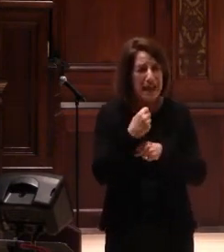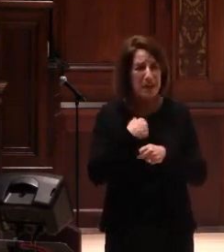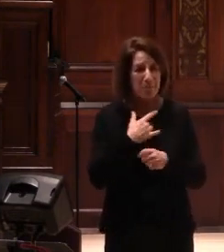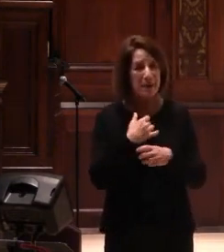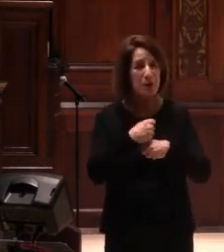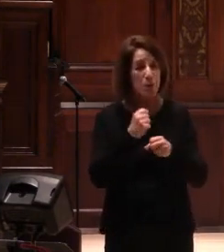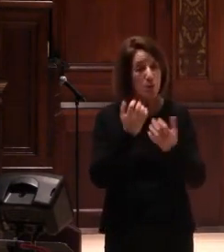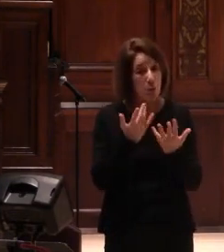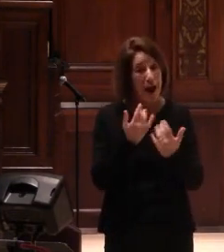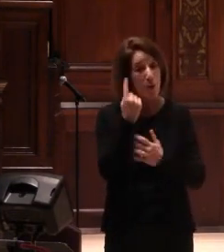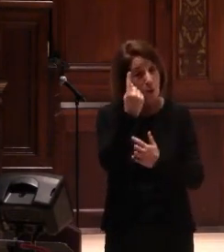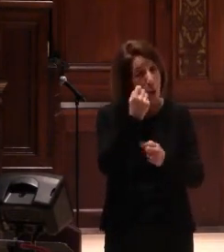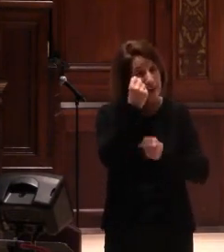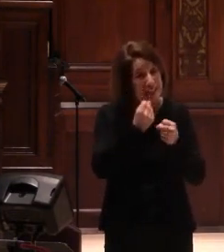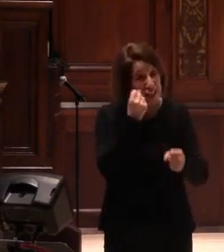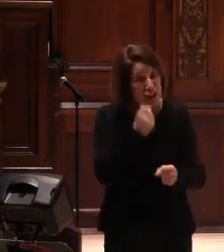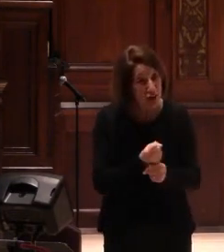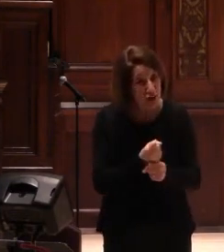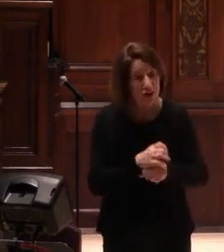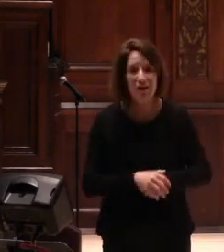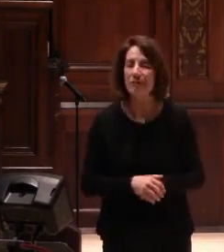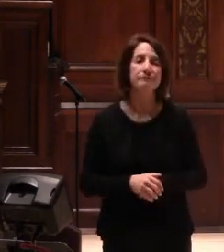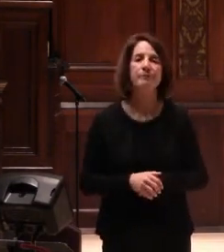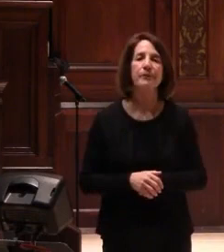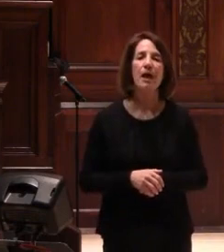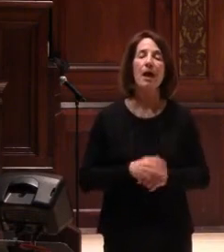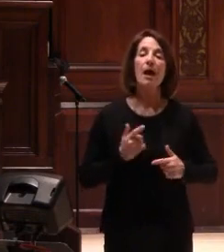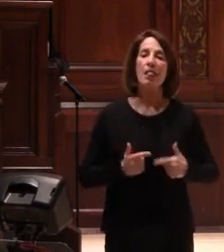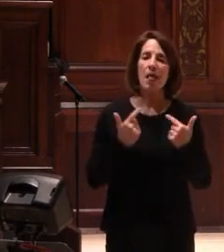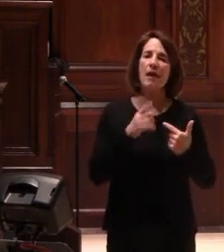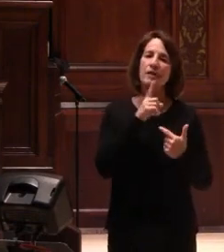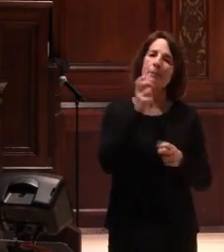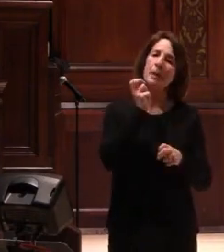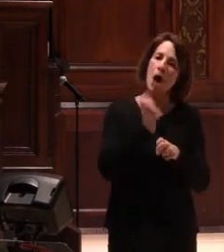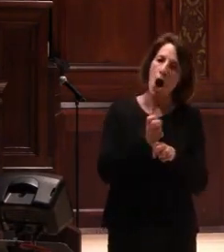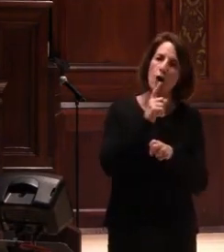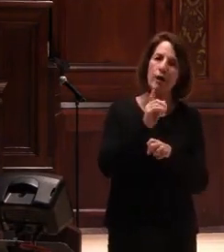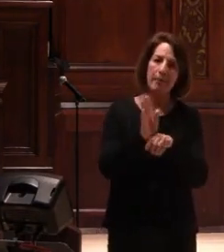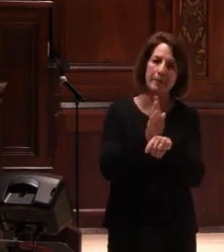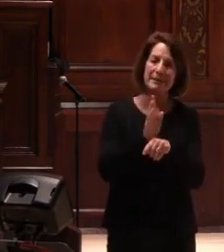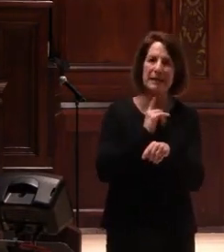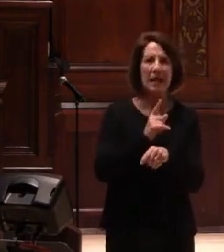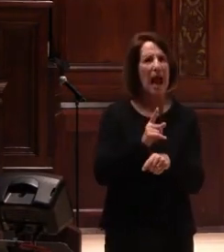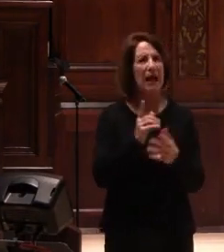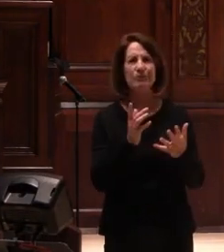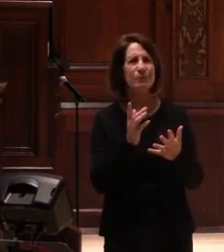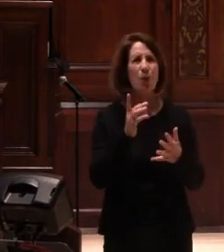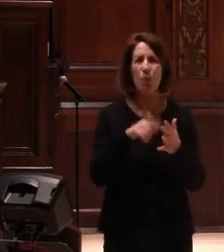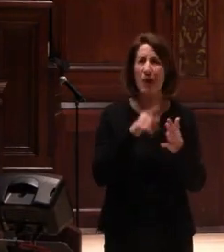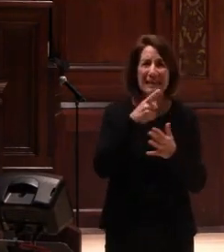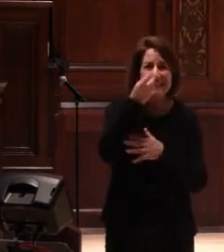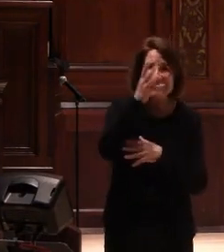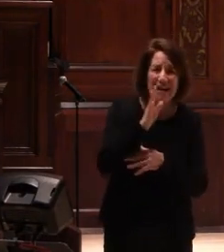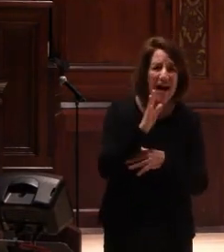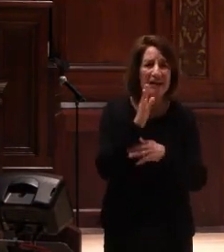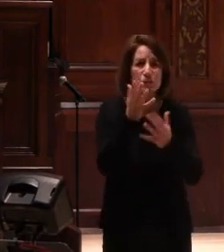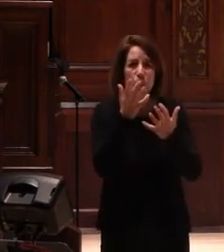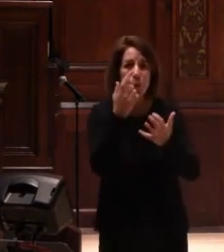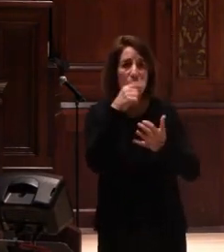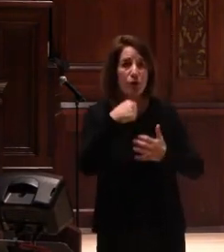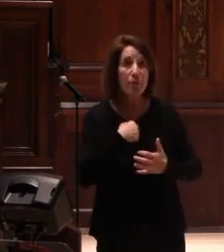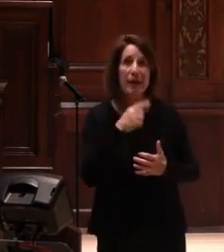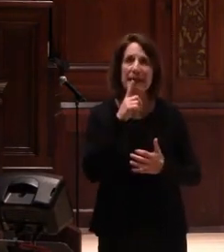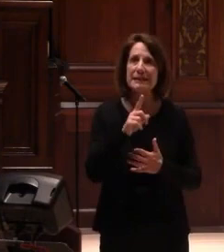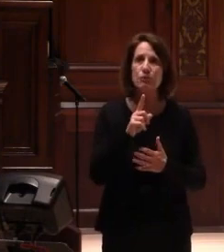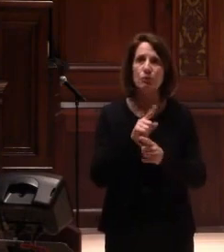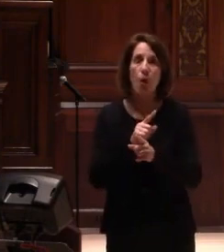Life can be hard and busy, and so many times I get caught up in what's God's will for me. Is God's will for me to go left, or is it